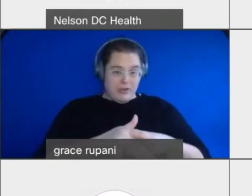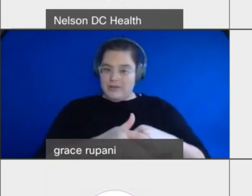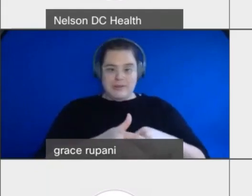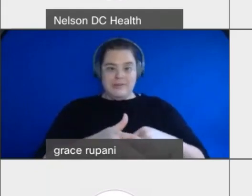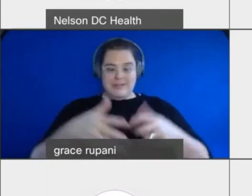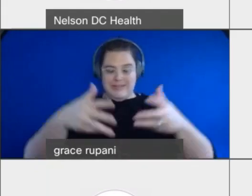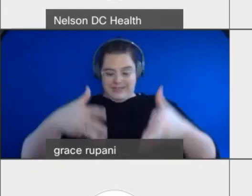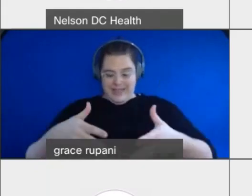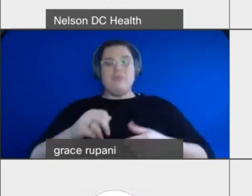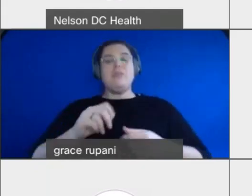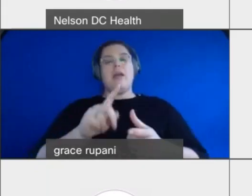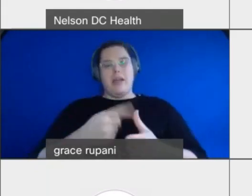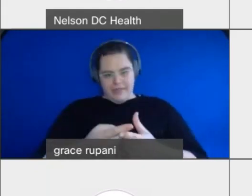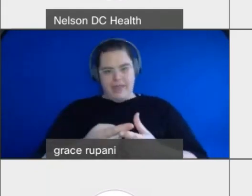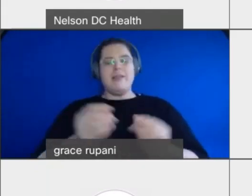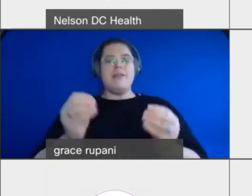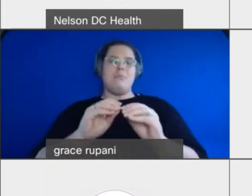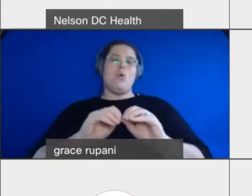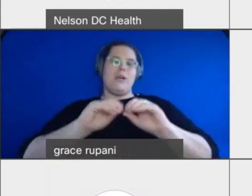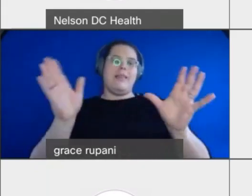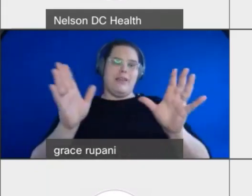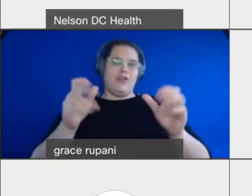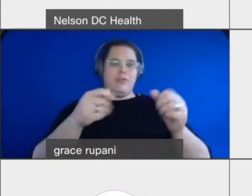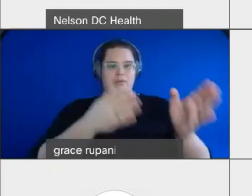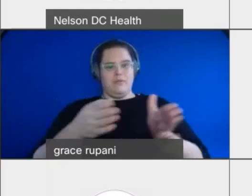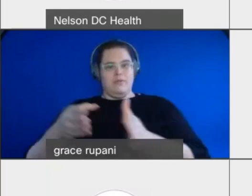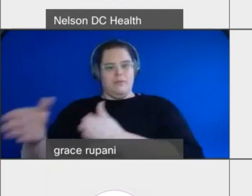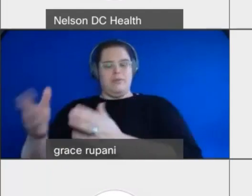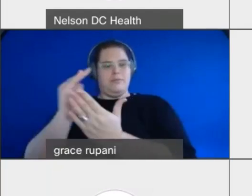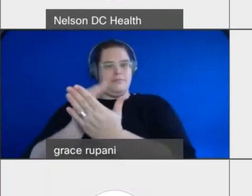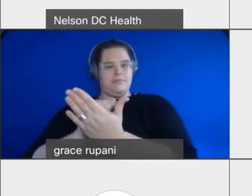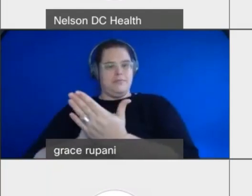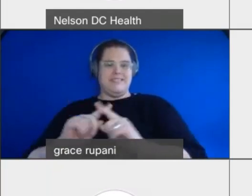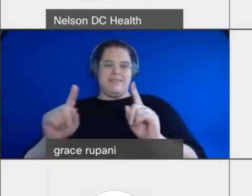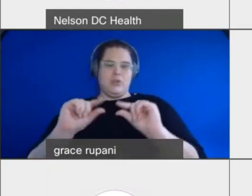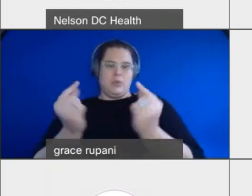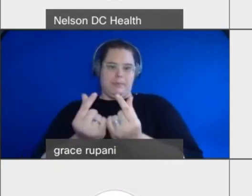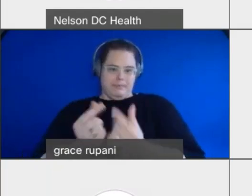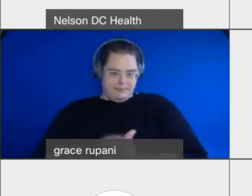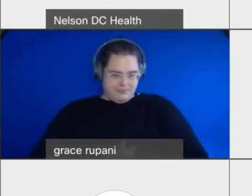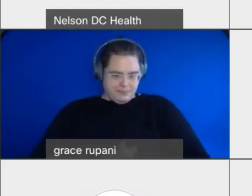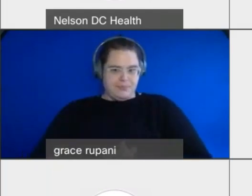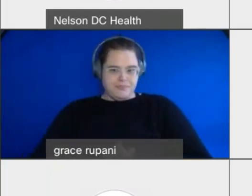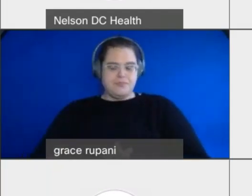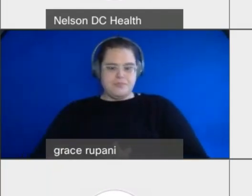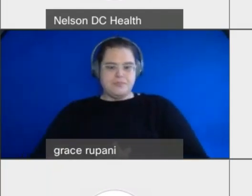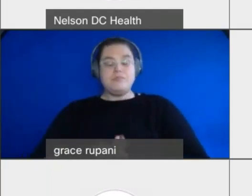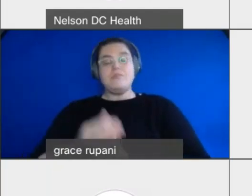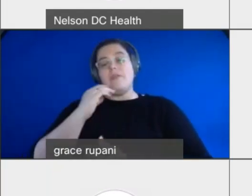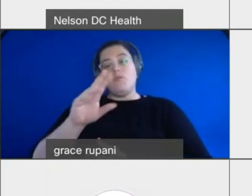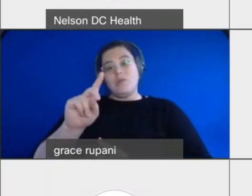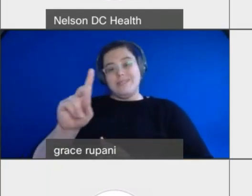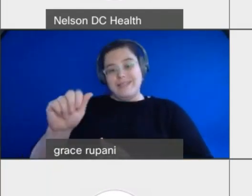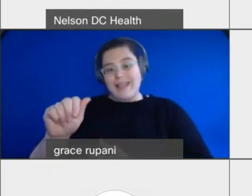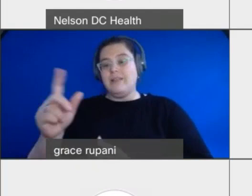clearer definitions moving forward go from there. For the folks supported by DDA who are in supported living or living